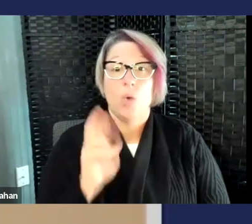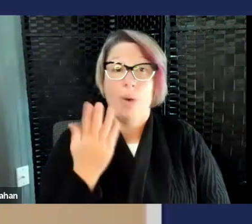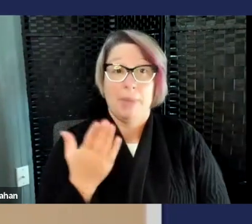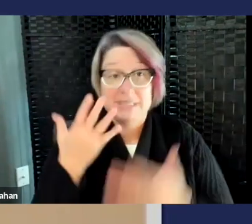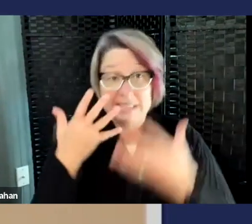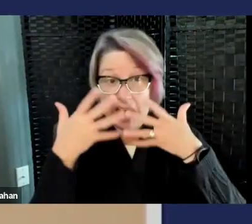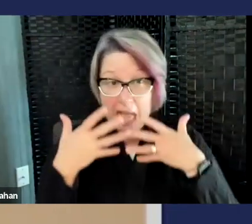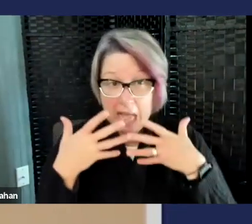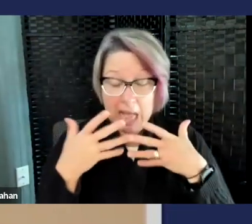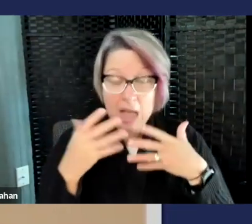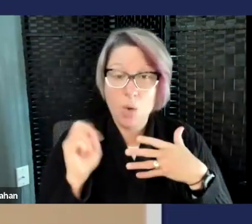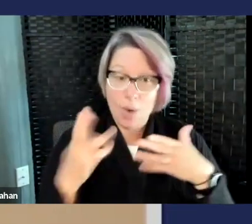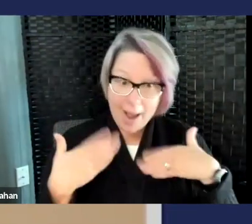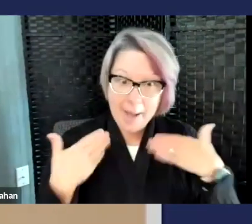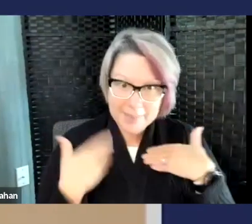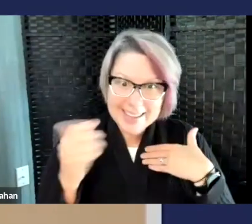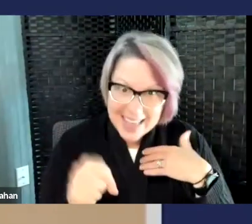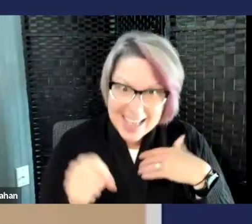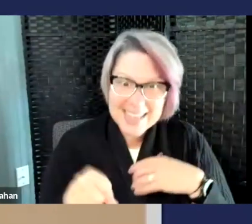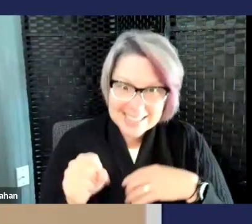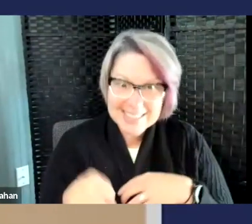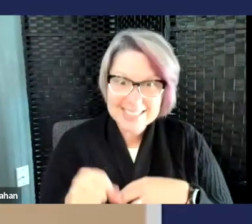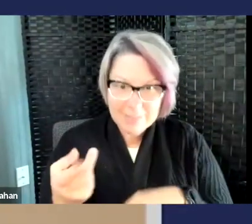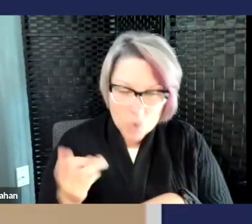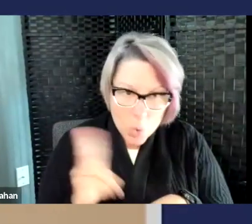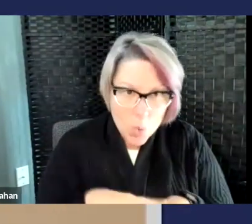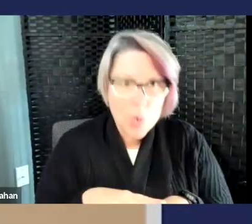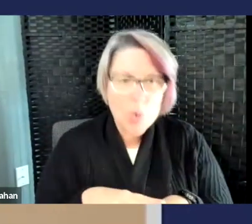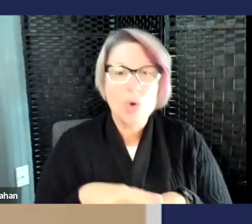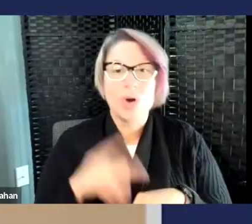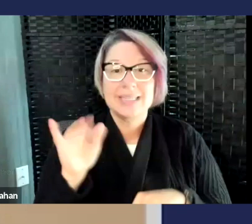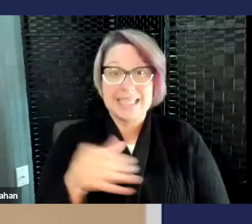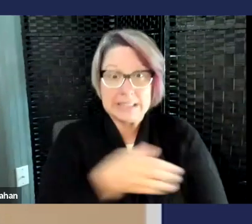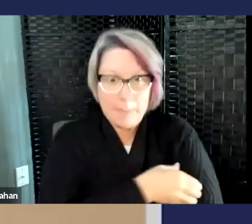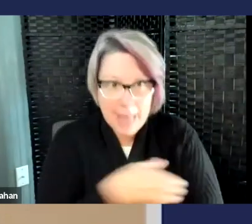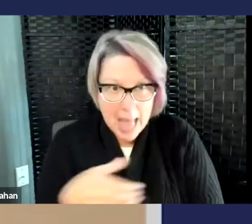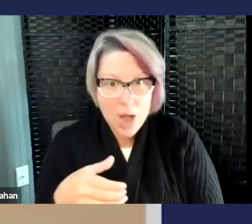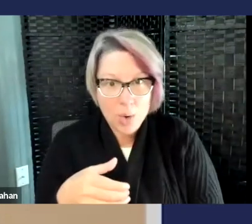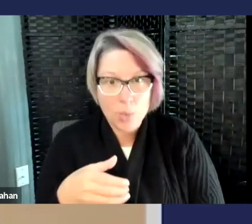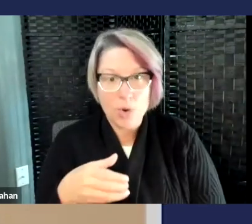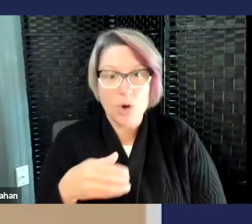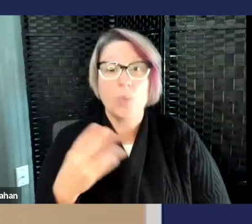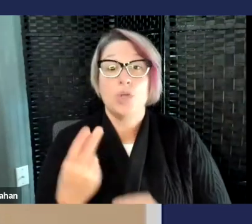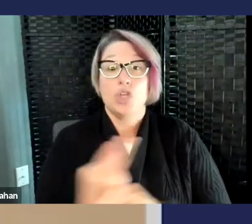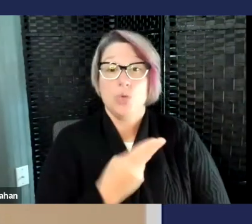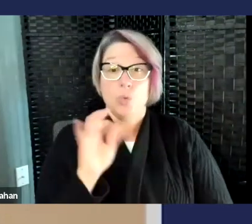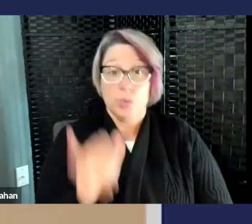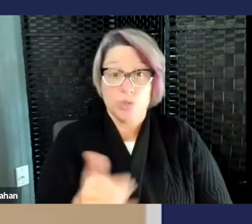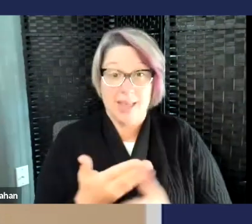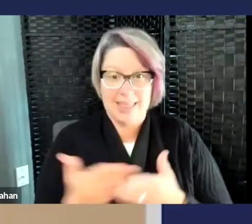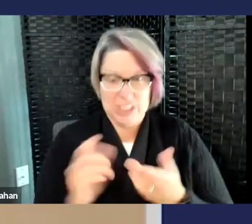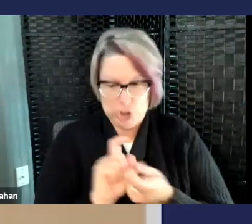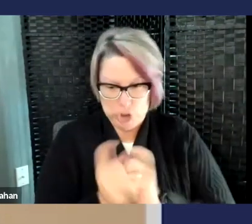sad or really happy? Yeah, right? You guys, of course we have. That's the power. That when we use these things, it changes how we